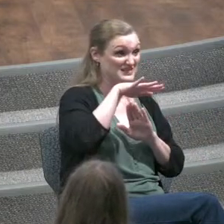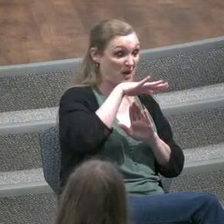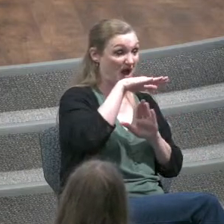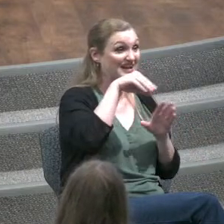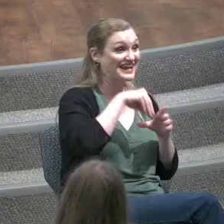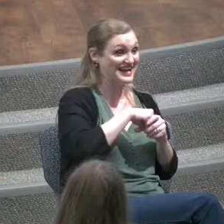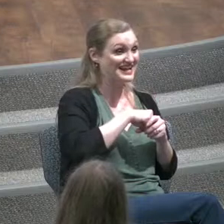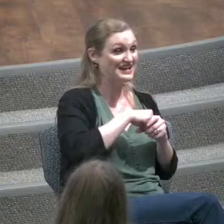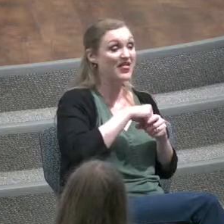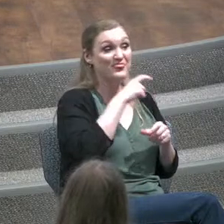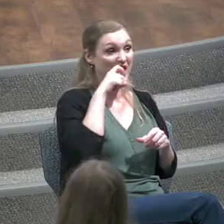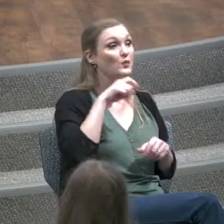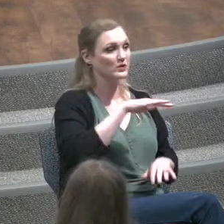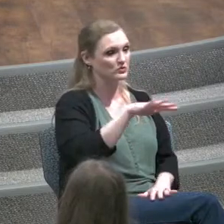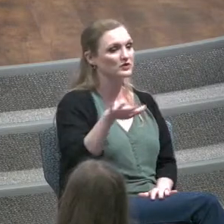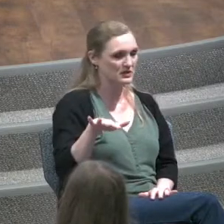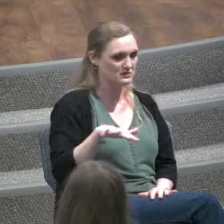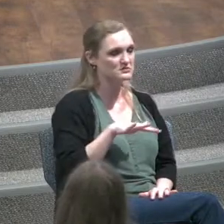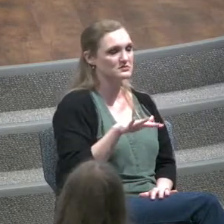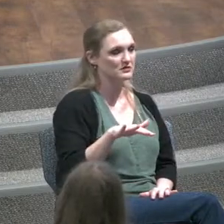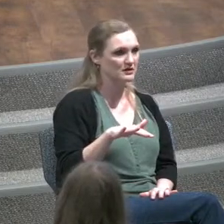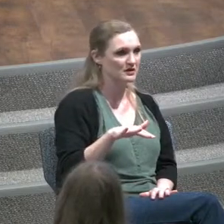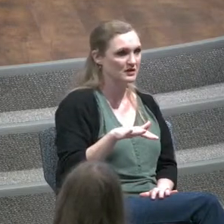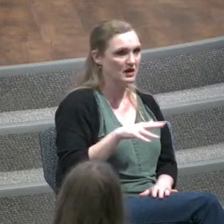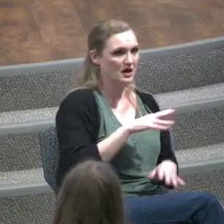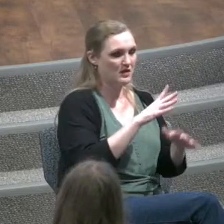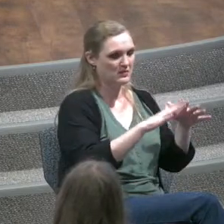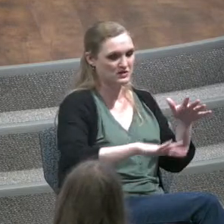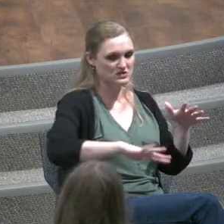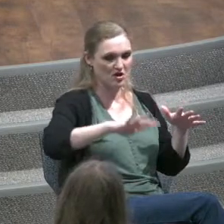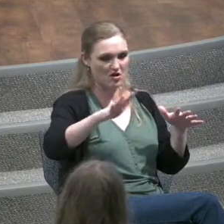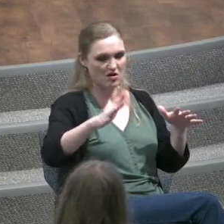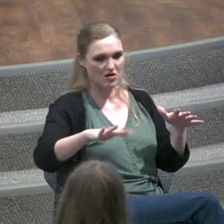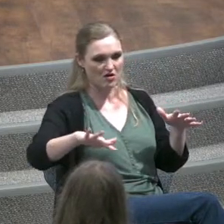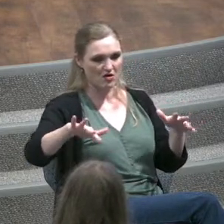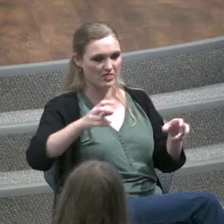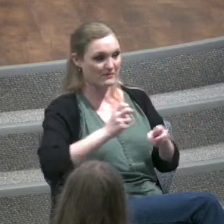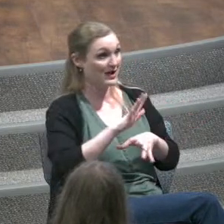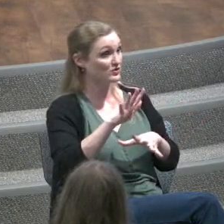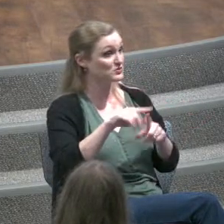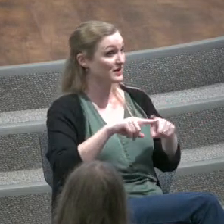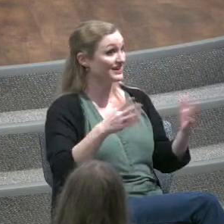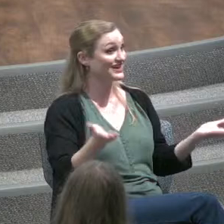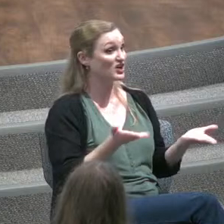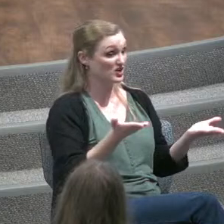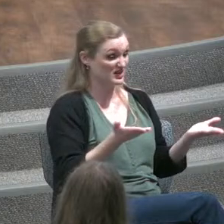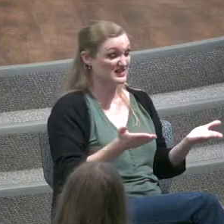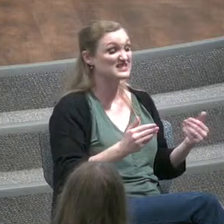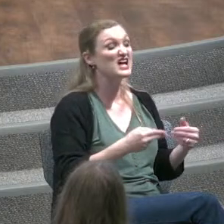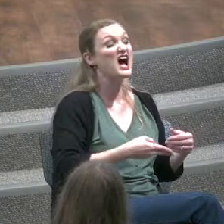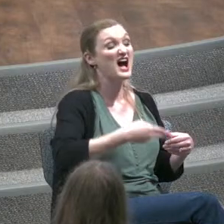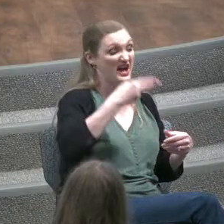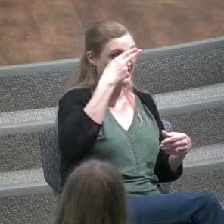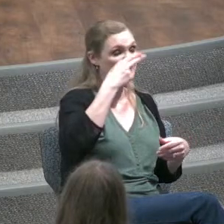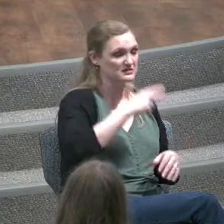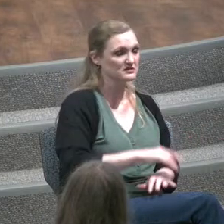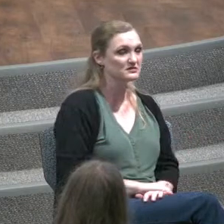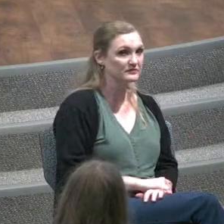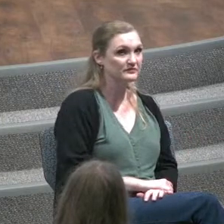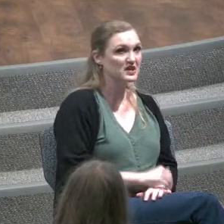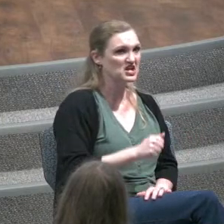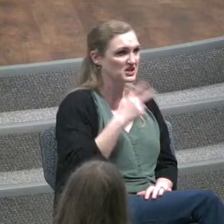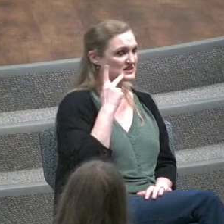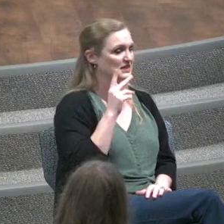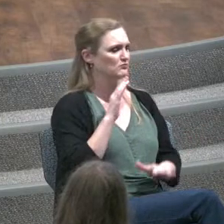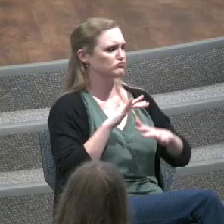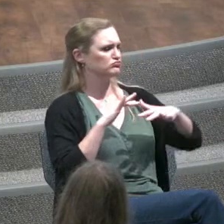spot in the Judean wilderness. Even, amongst all the mountains in the Judean wilderness, this is the tallest spot there. And you